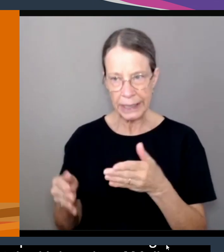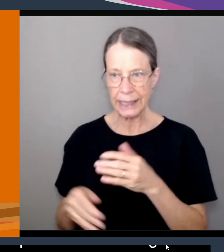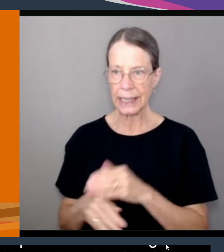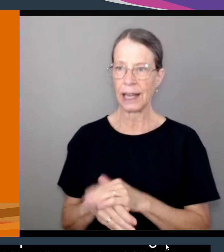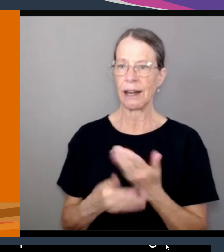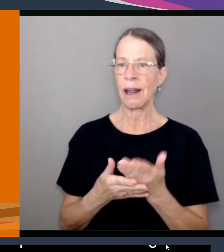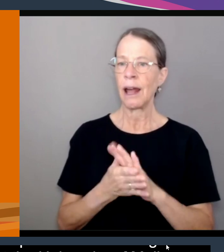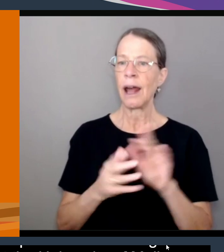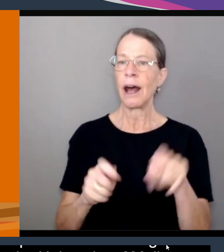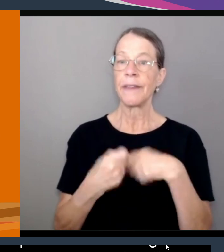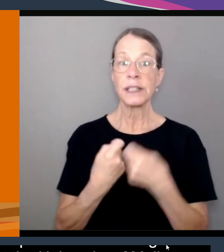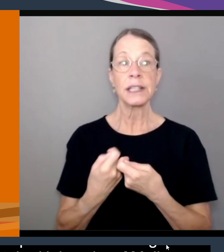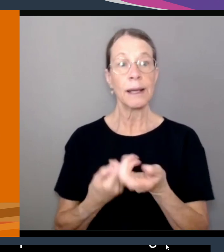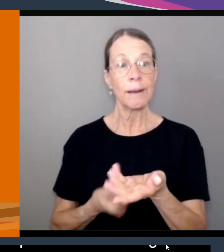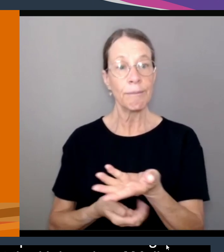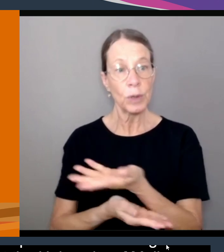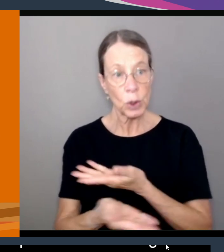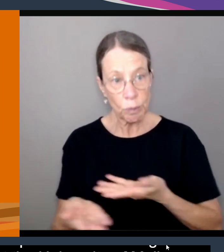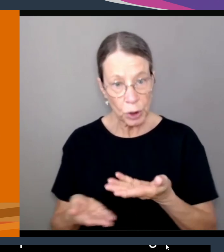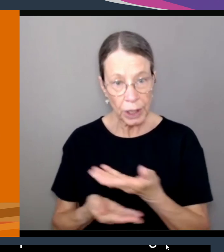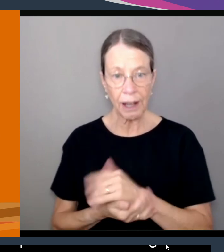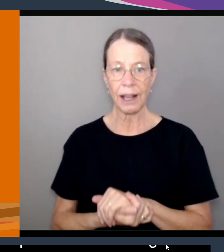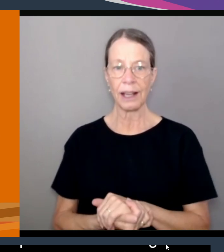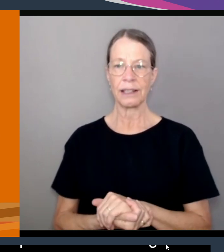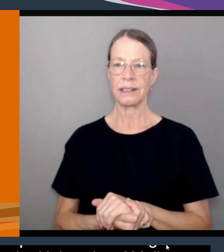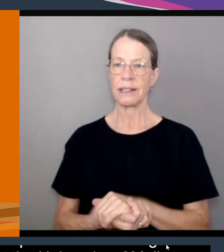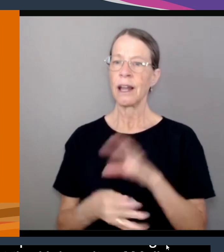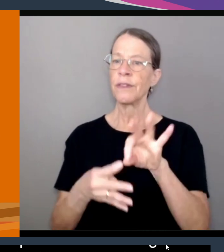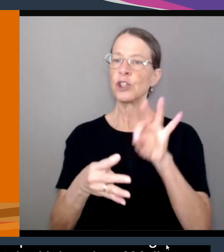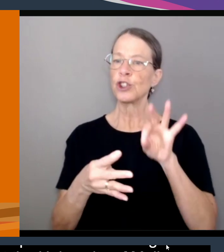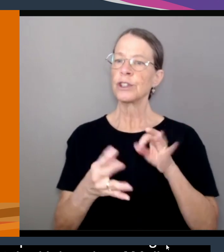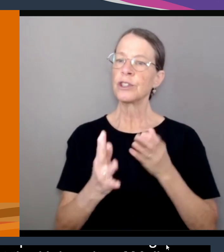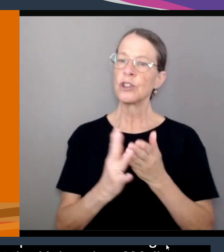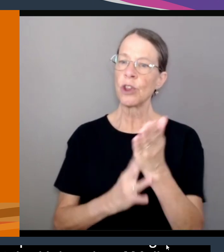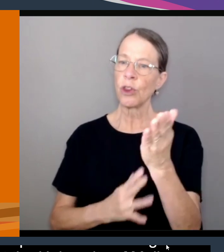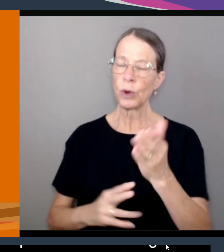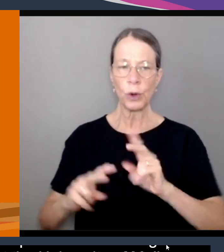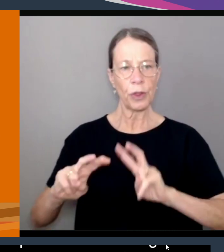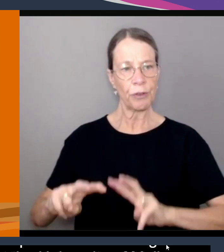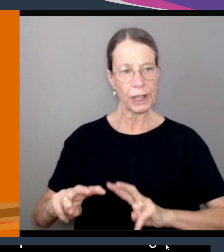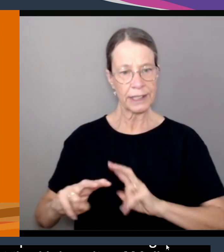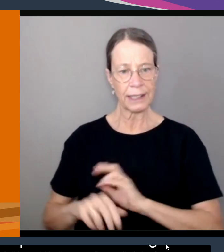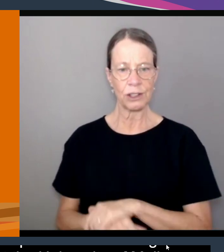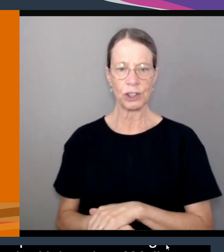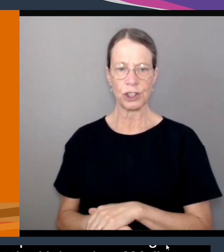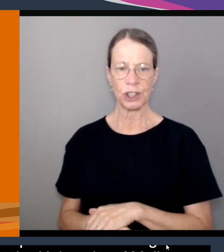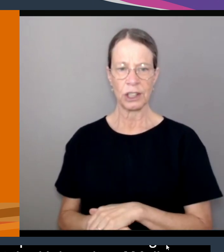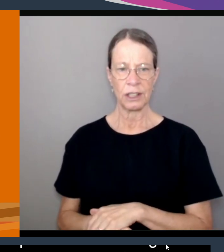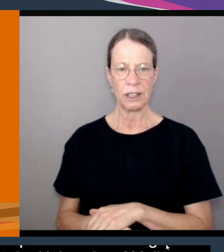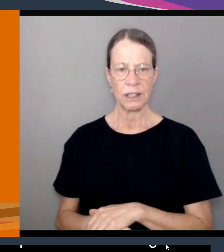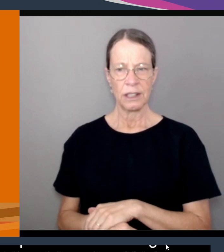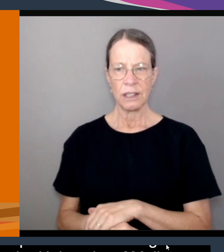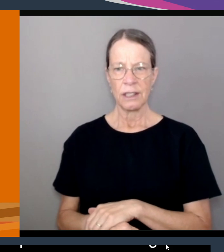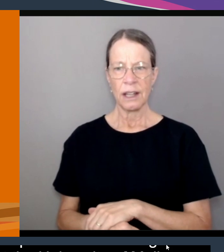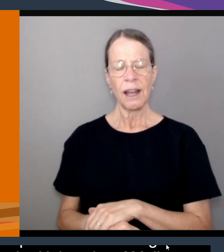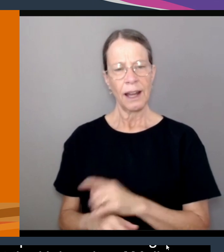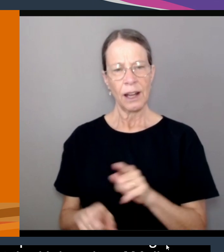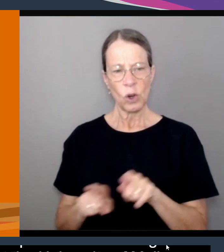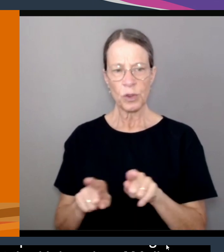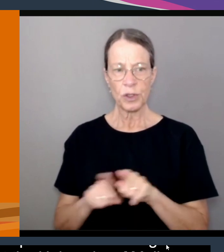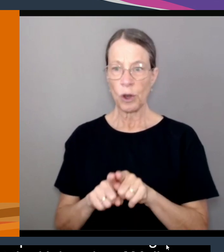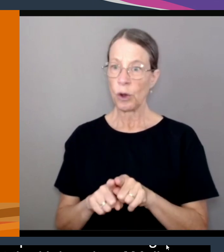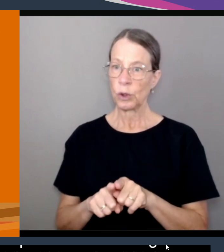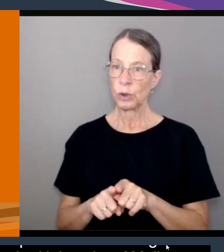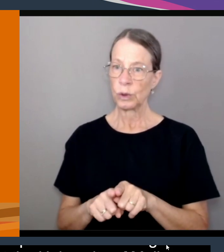around the choices that we make in the research as well. And really it changes how safety is understood too. So